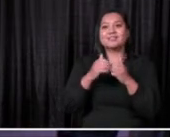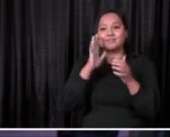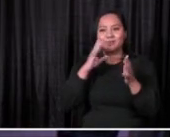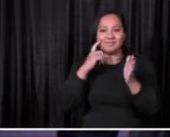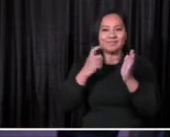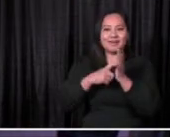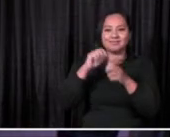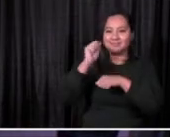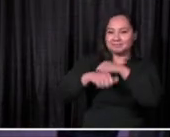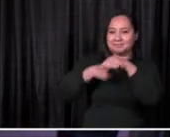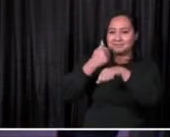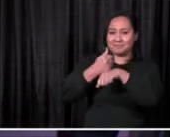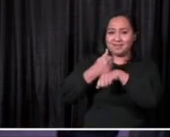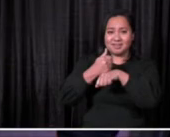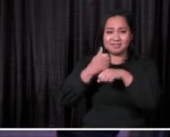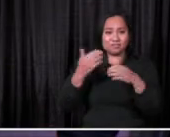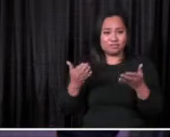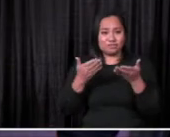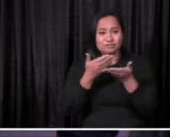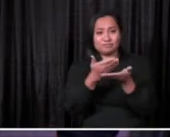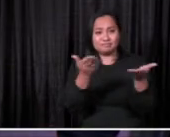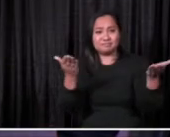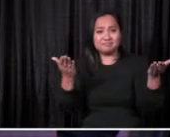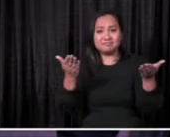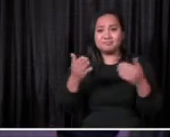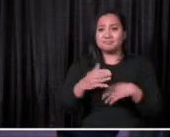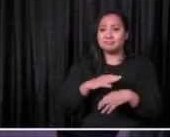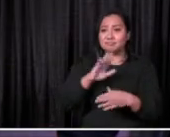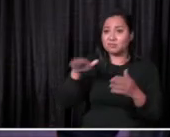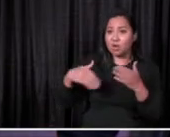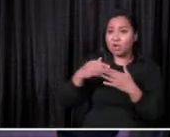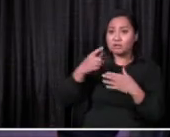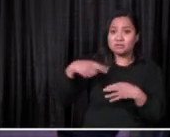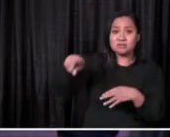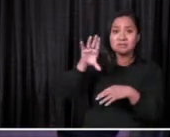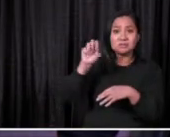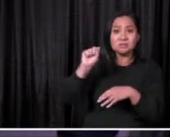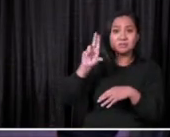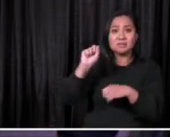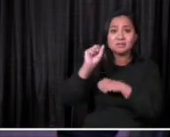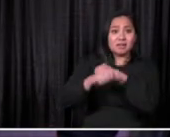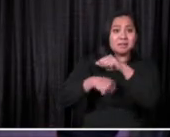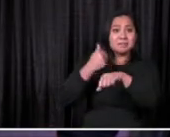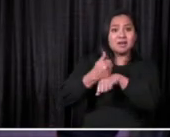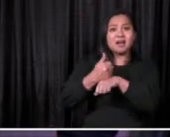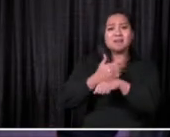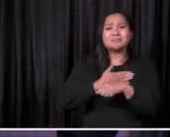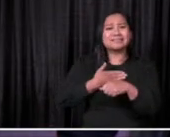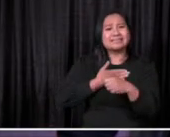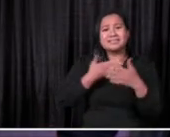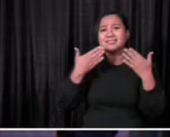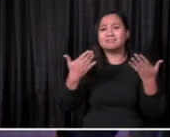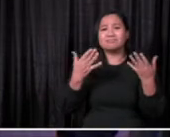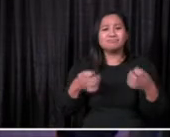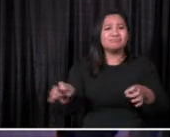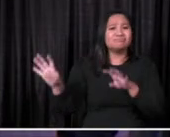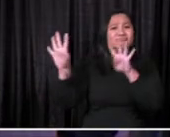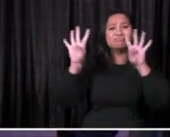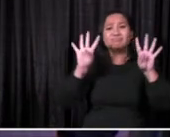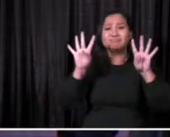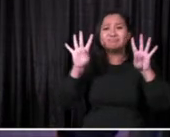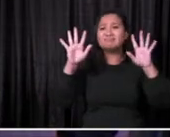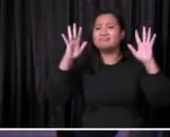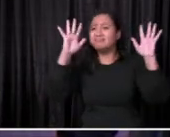us today. Would all Sacramento State alumni please stand, raise your hand, or